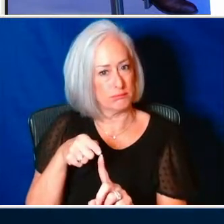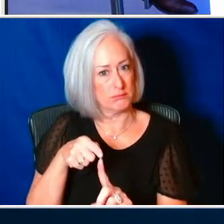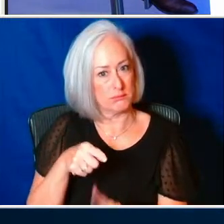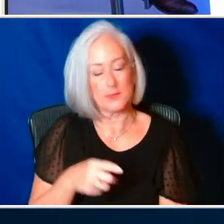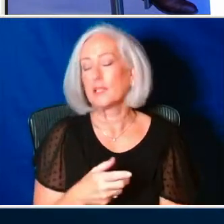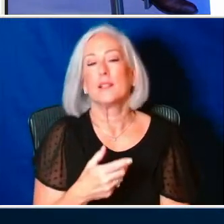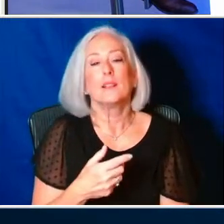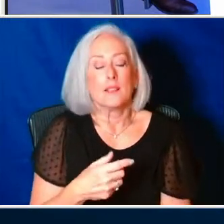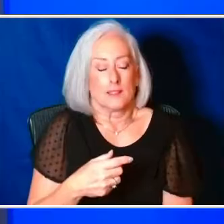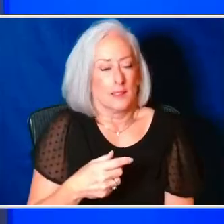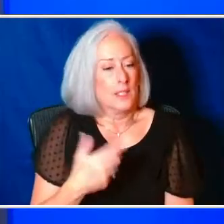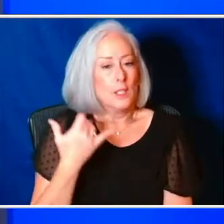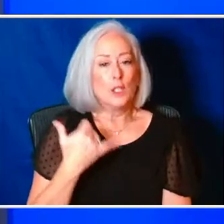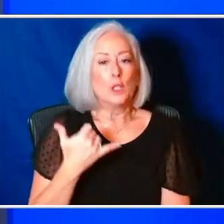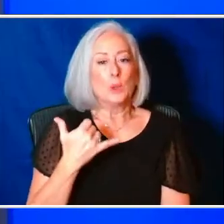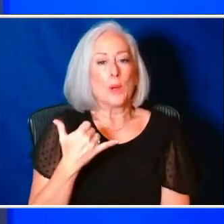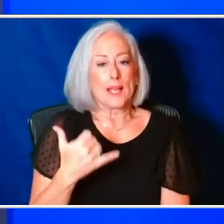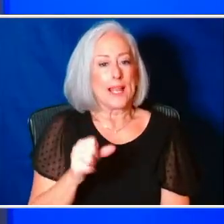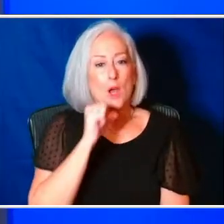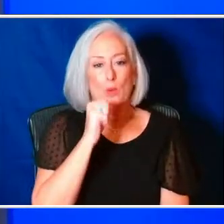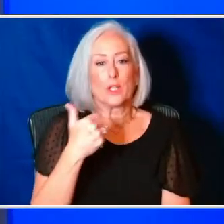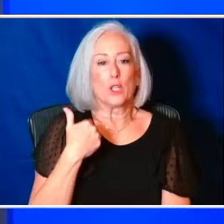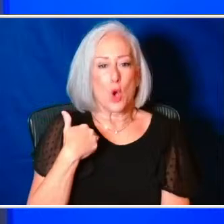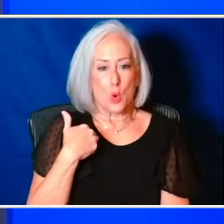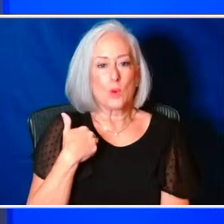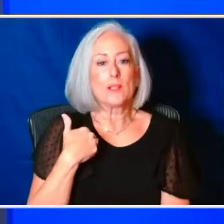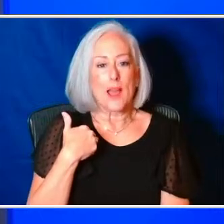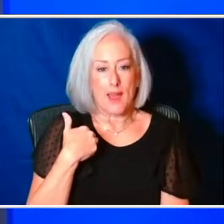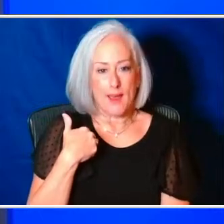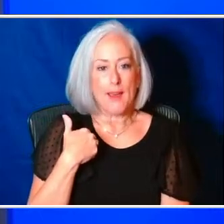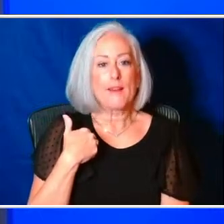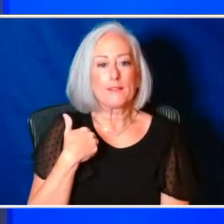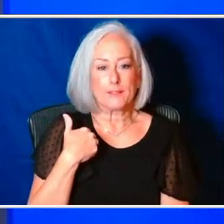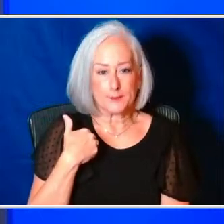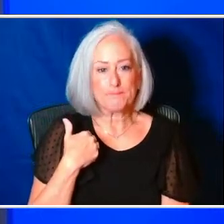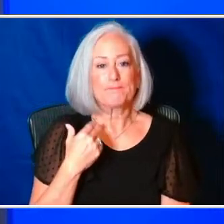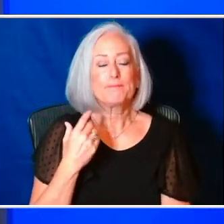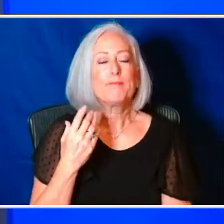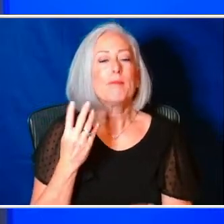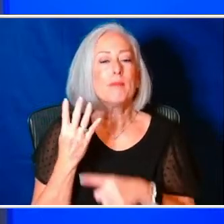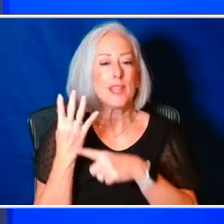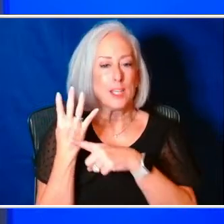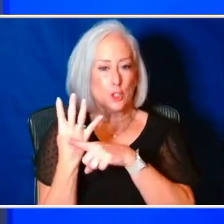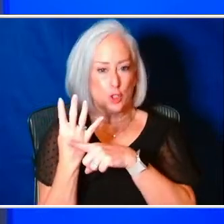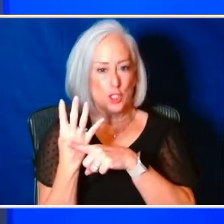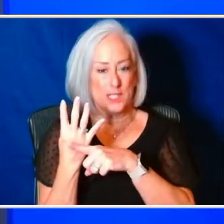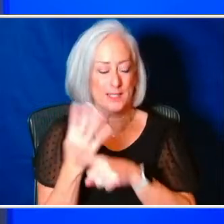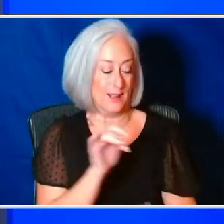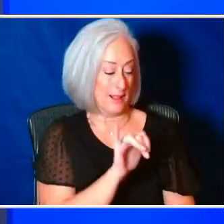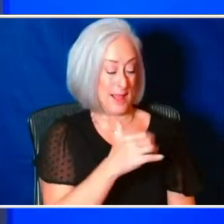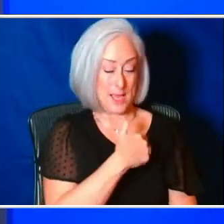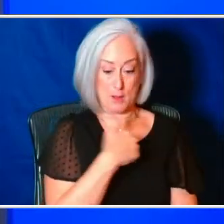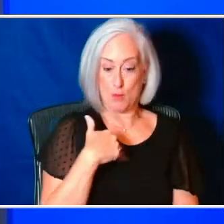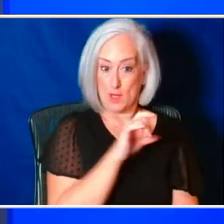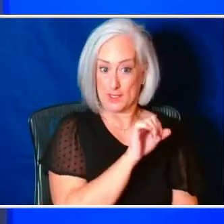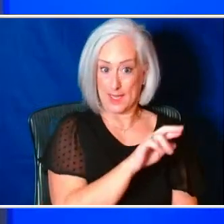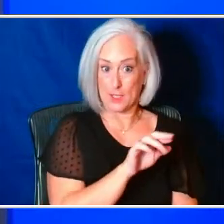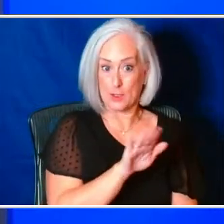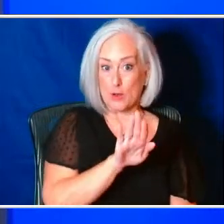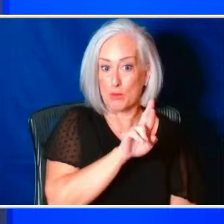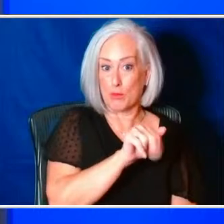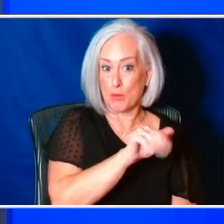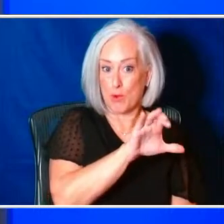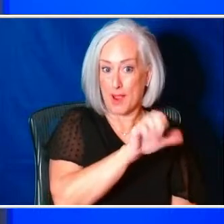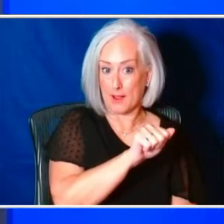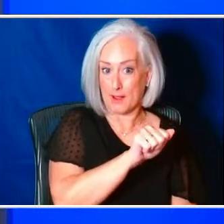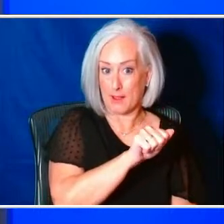don't have a gene that we have identified, like in breast cancer, the BRCA genes, but there's been some research looking at one